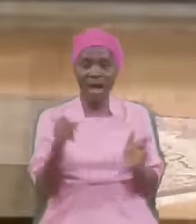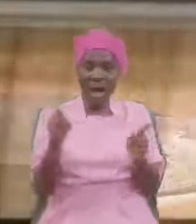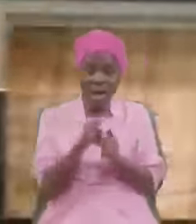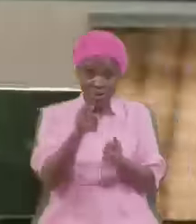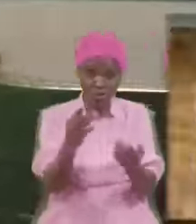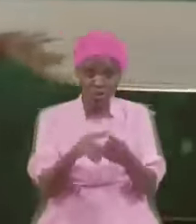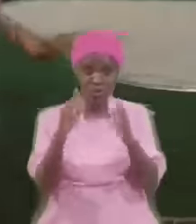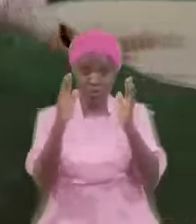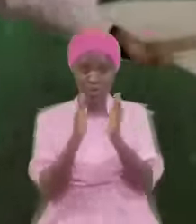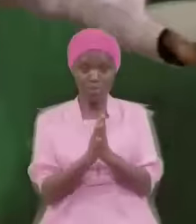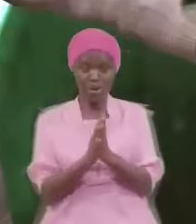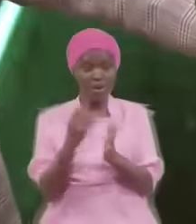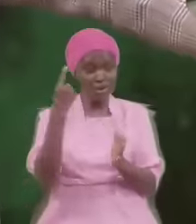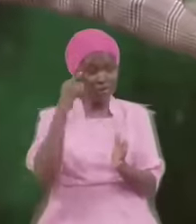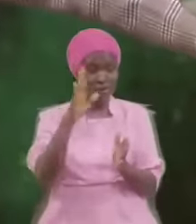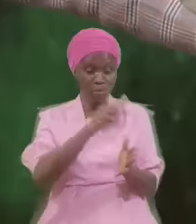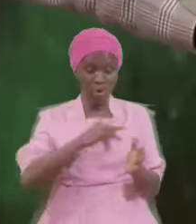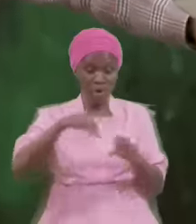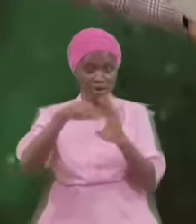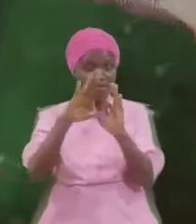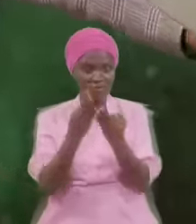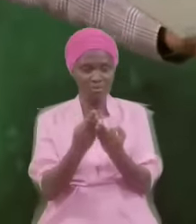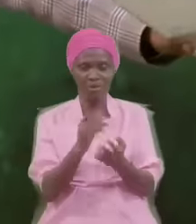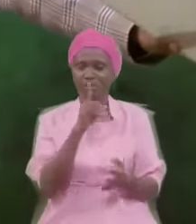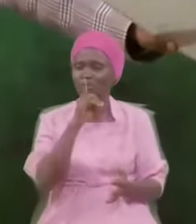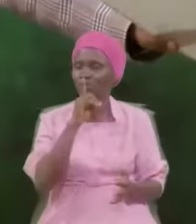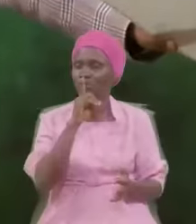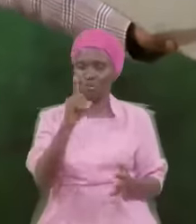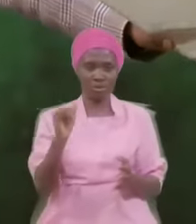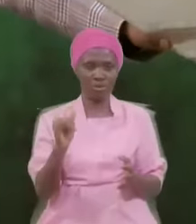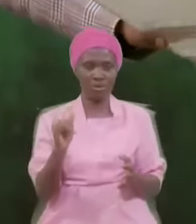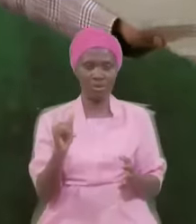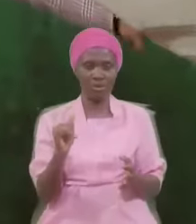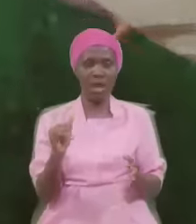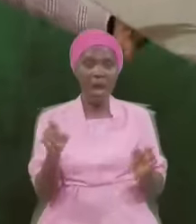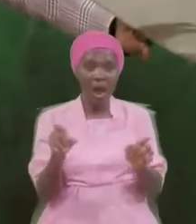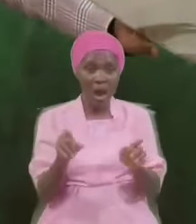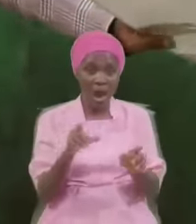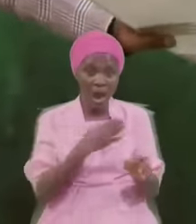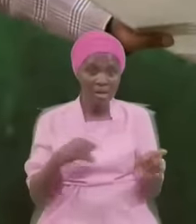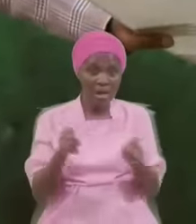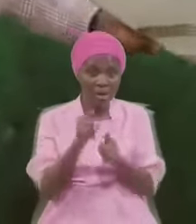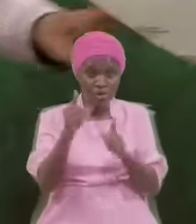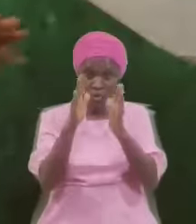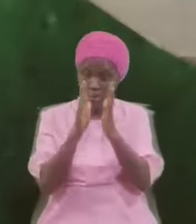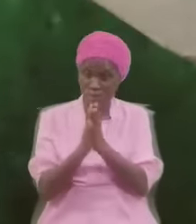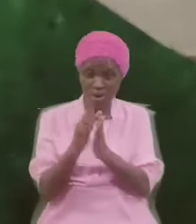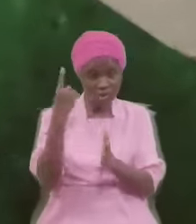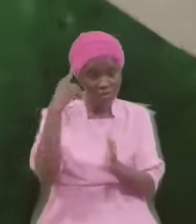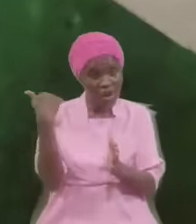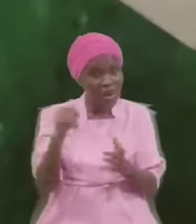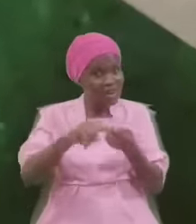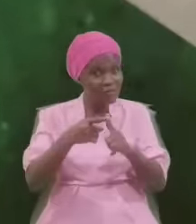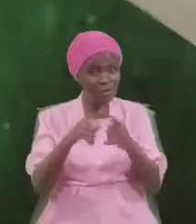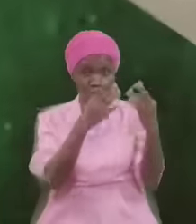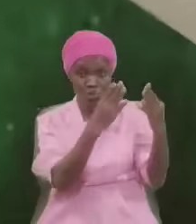your wife, your husband, your children, surely. And as you pray for any friend to solve any problem, tell